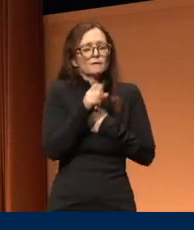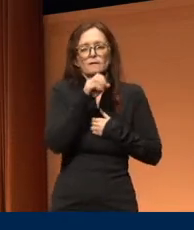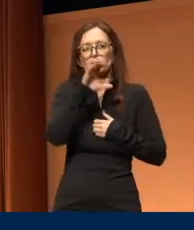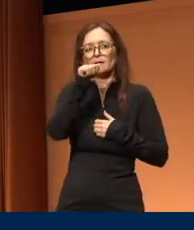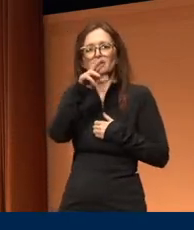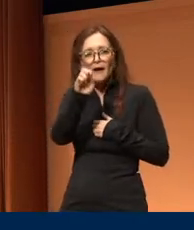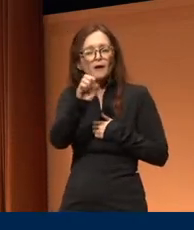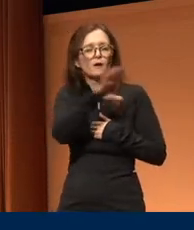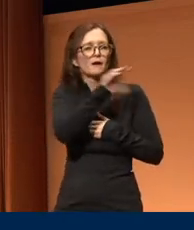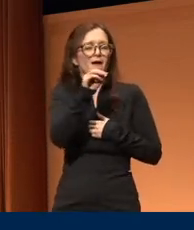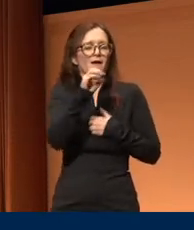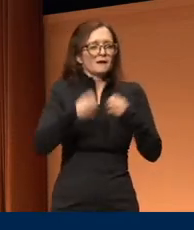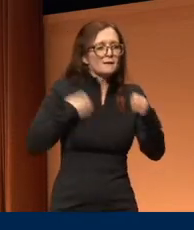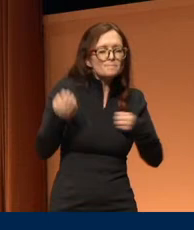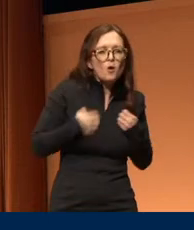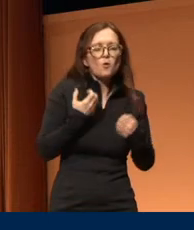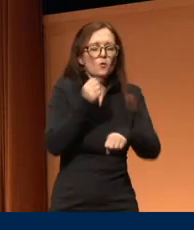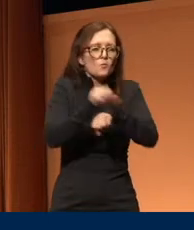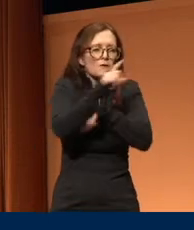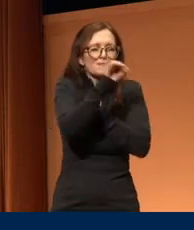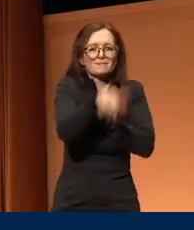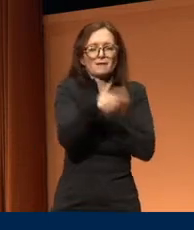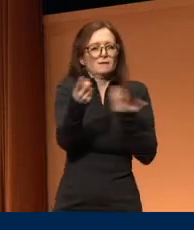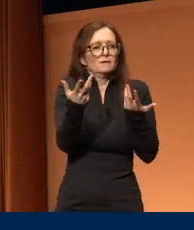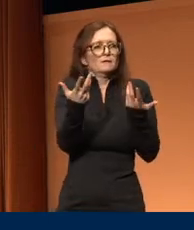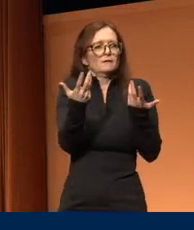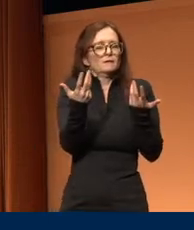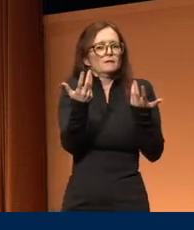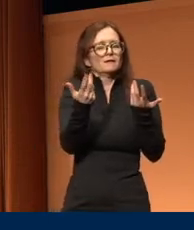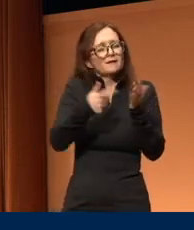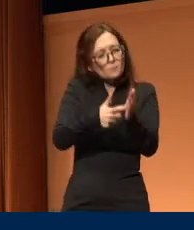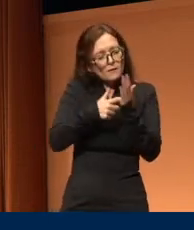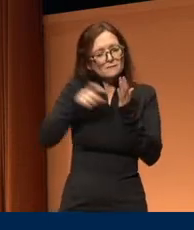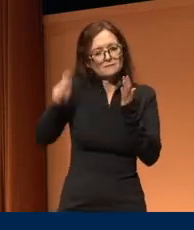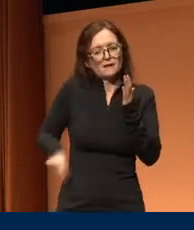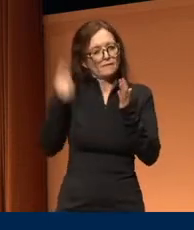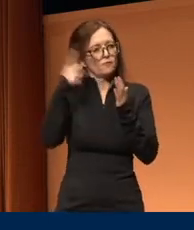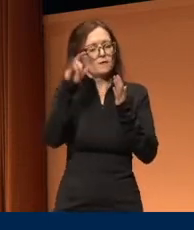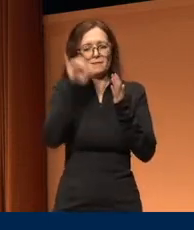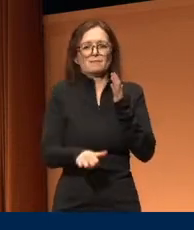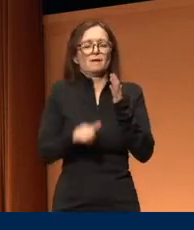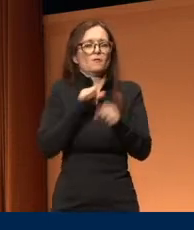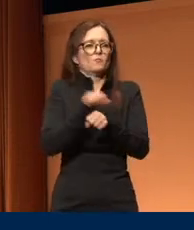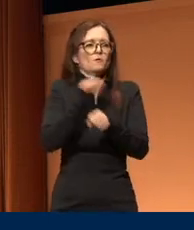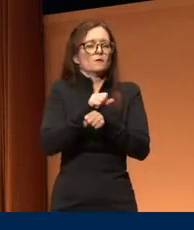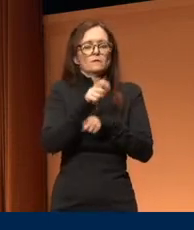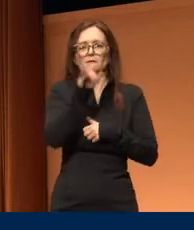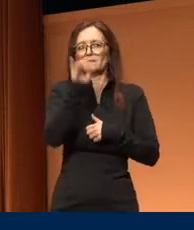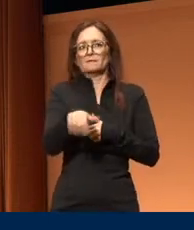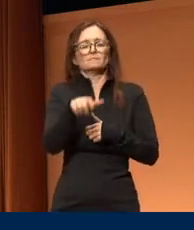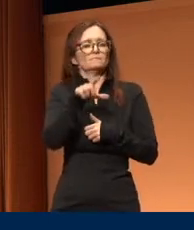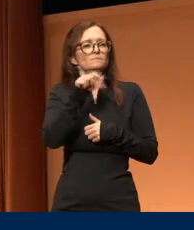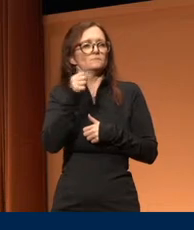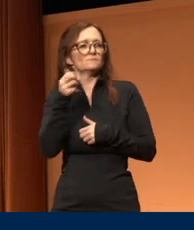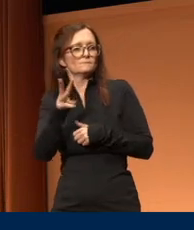theories of care, and the emotional work that takes place and is actually necessary for the cognitive work to have any chance of succeeding.